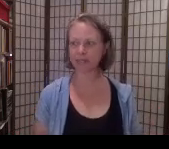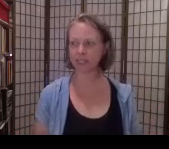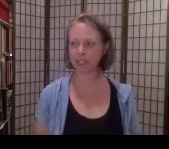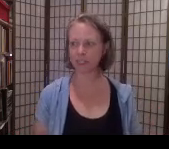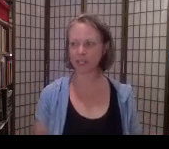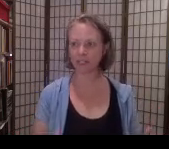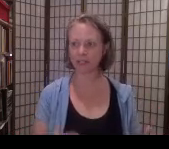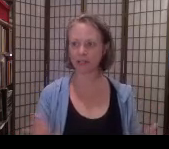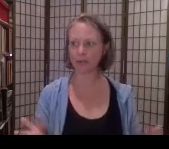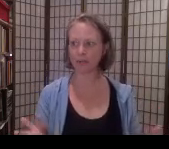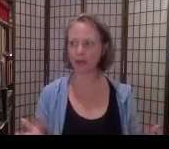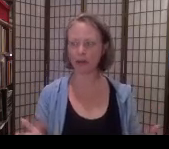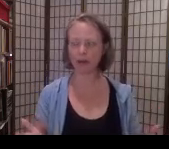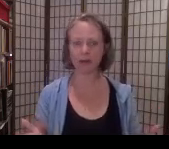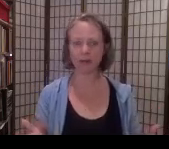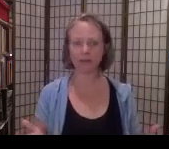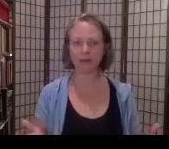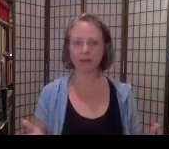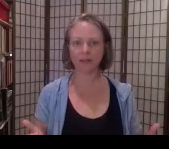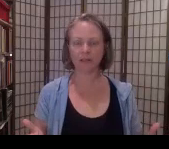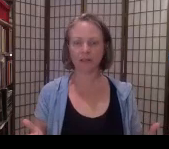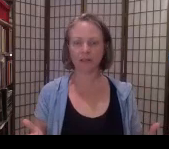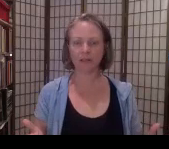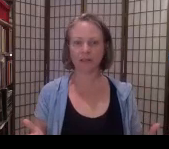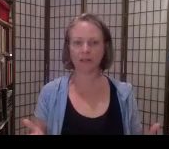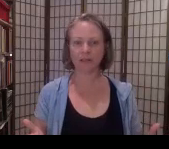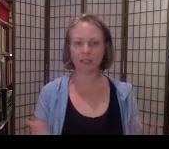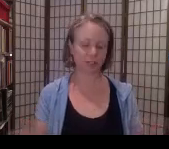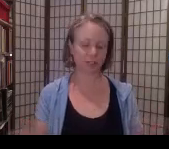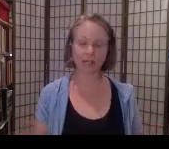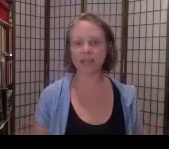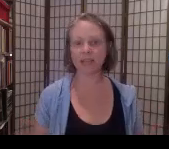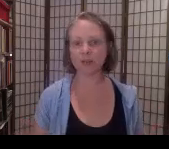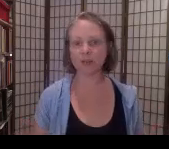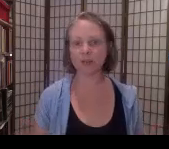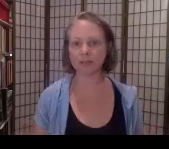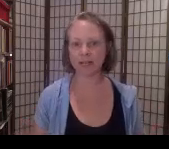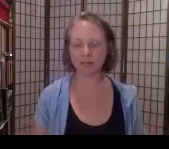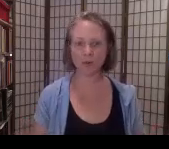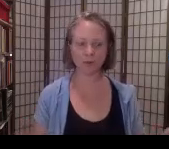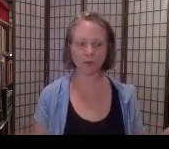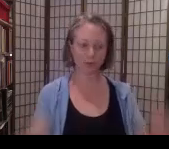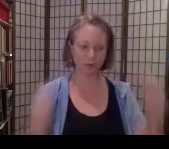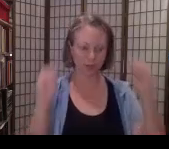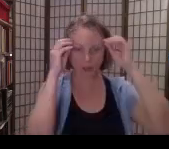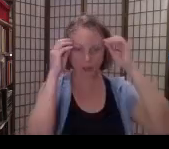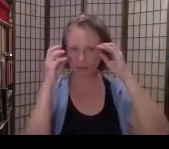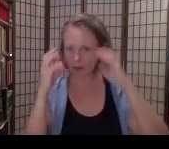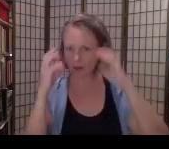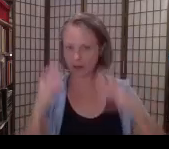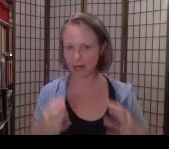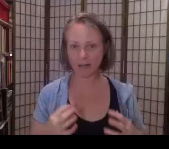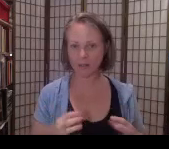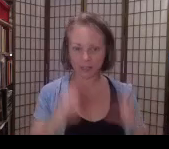going to change things to the point where, you know, it's just not safe to go outside anymore. So you just put on your